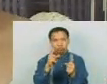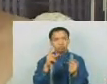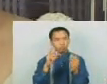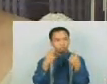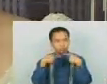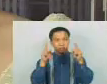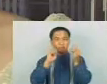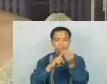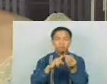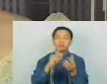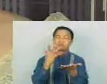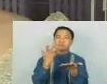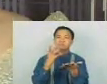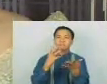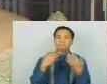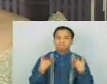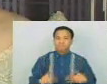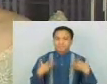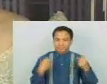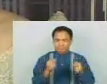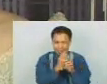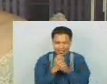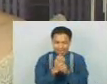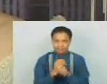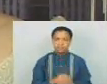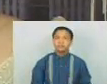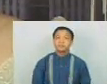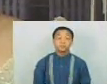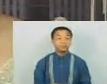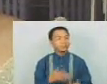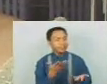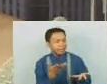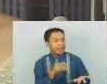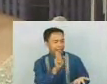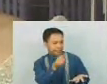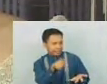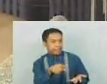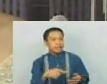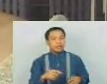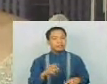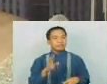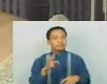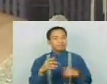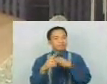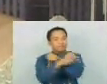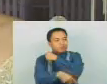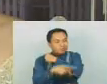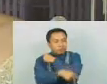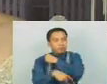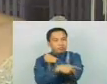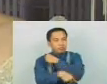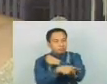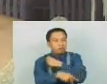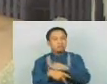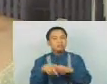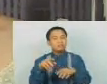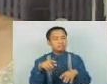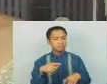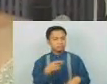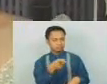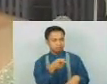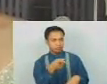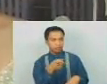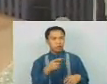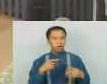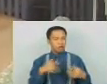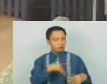community medicine, and why is it that some people in the rural areas seem not to be afflicted with the